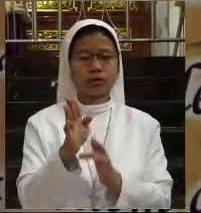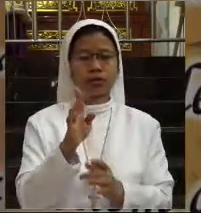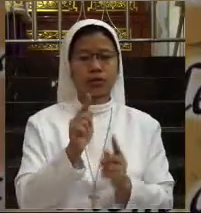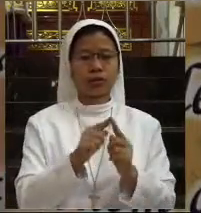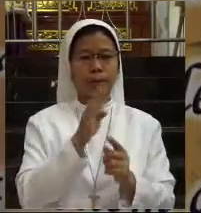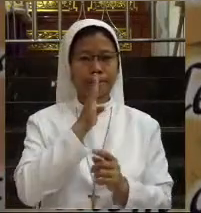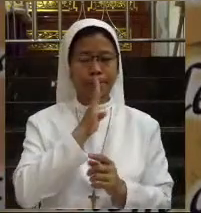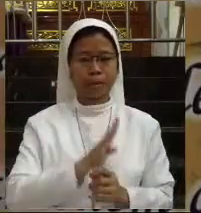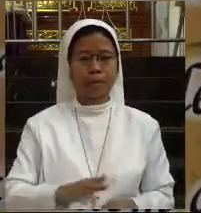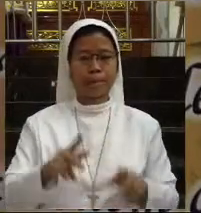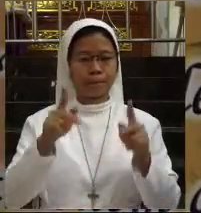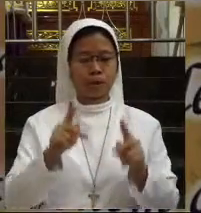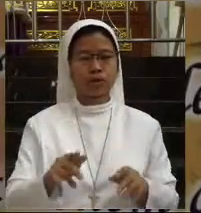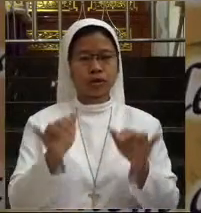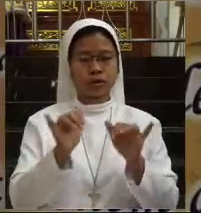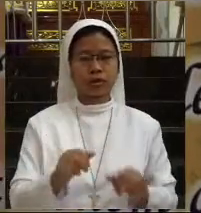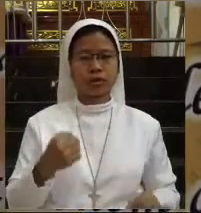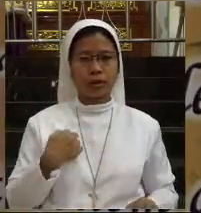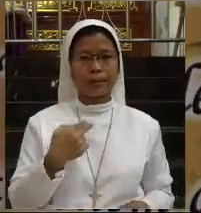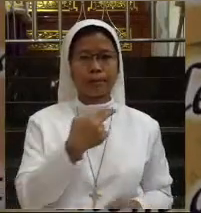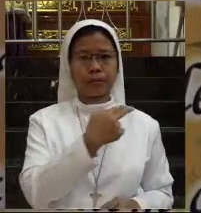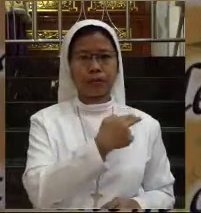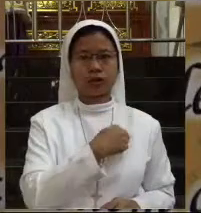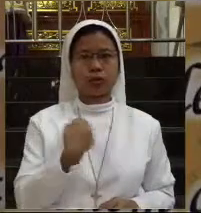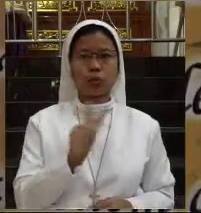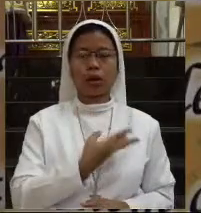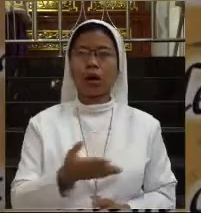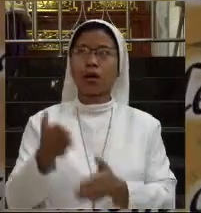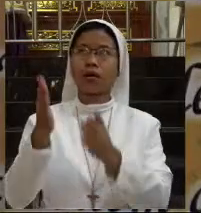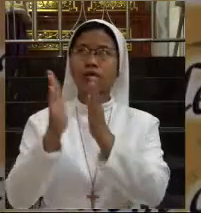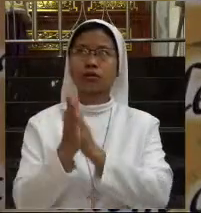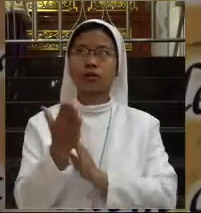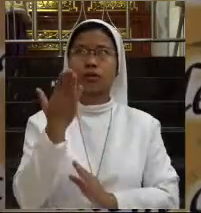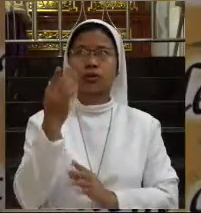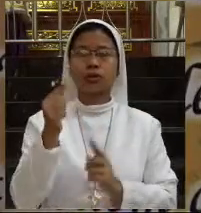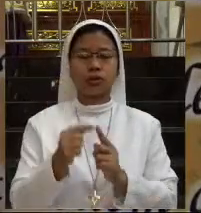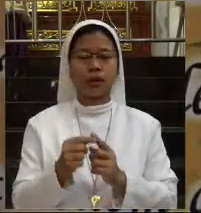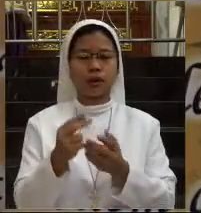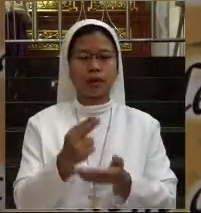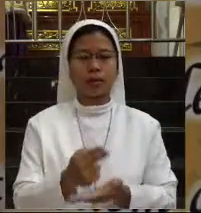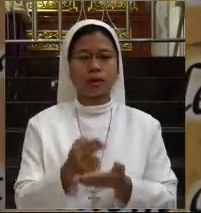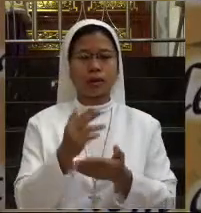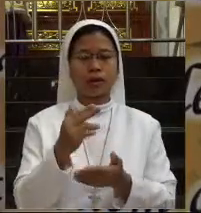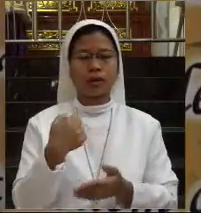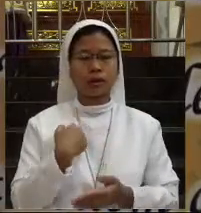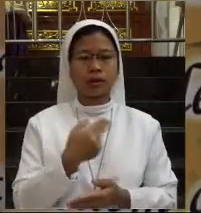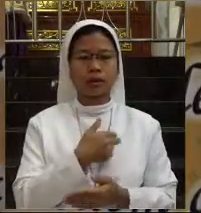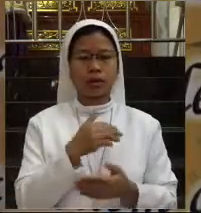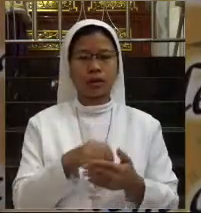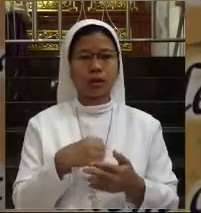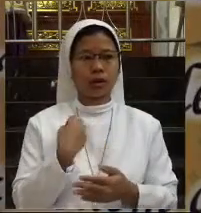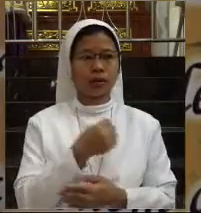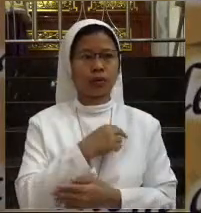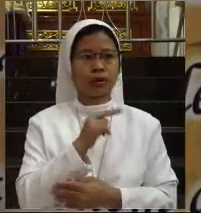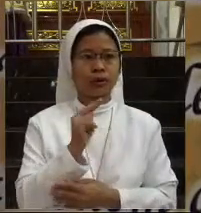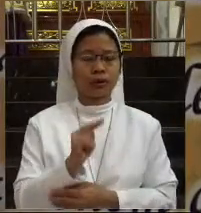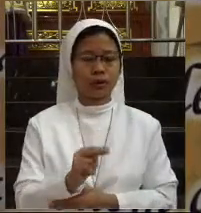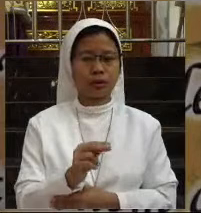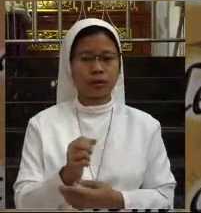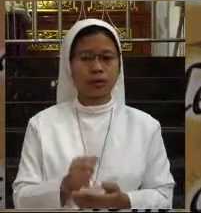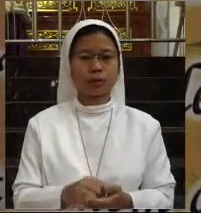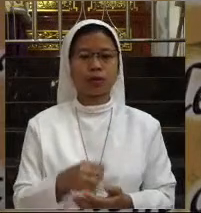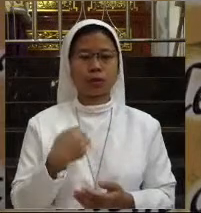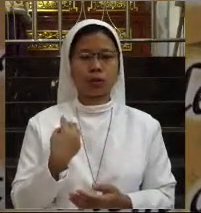like us. We ask you to fulfill our needs, even those which we ourselves do